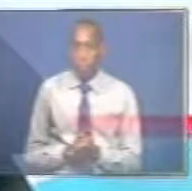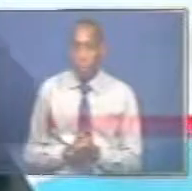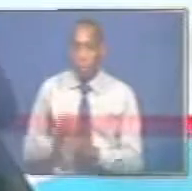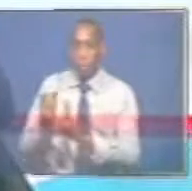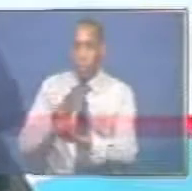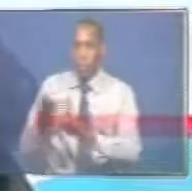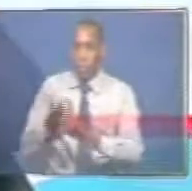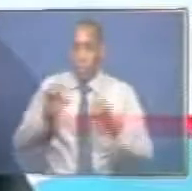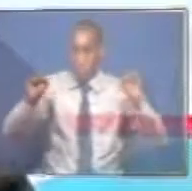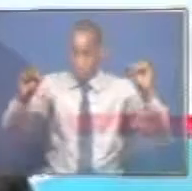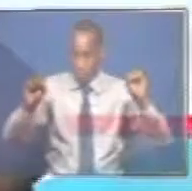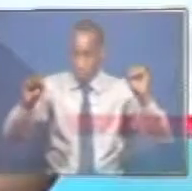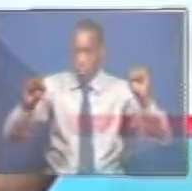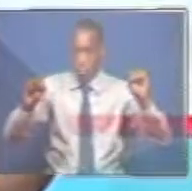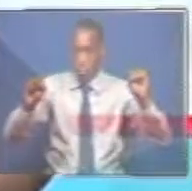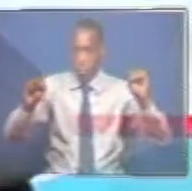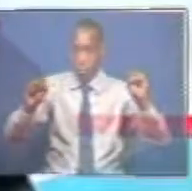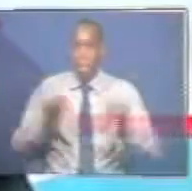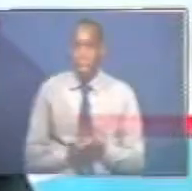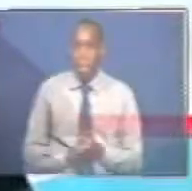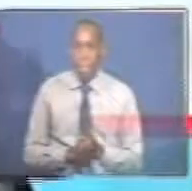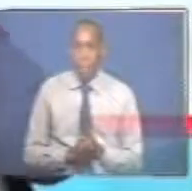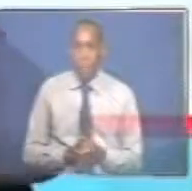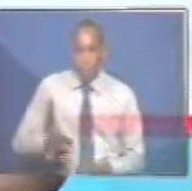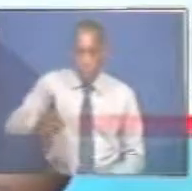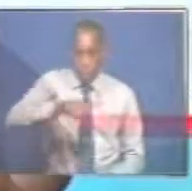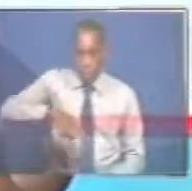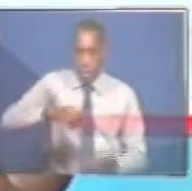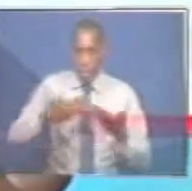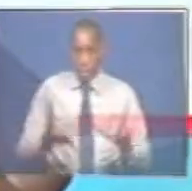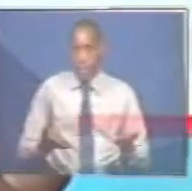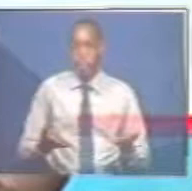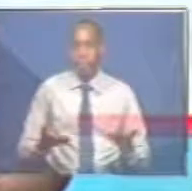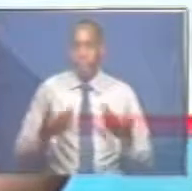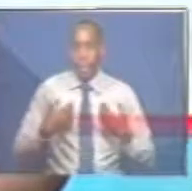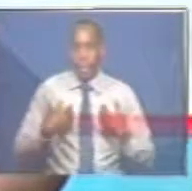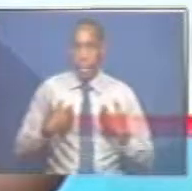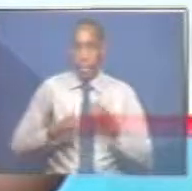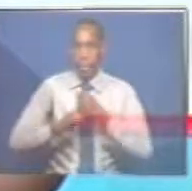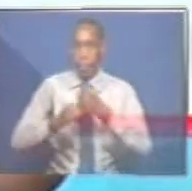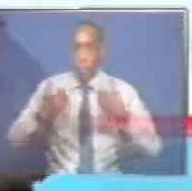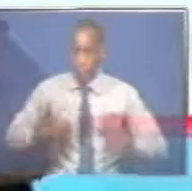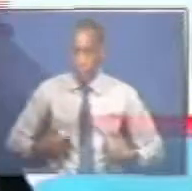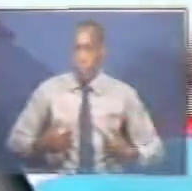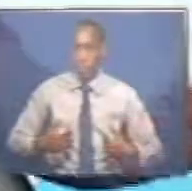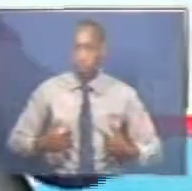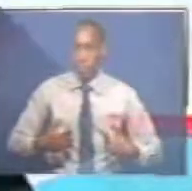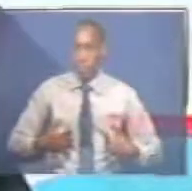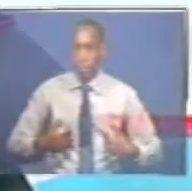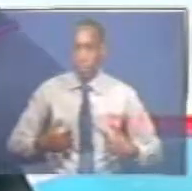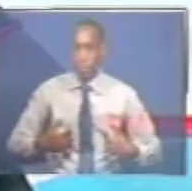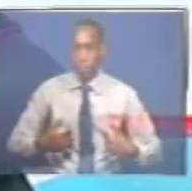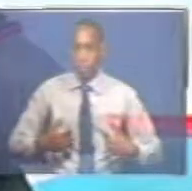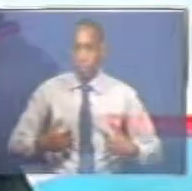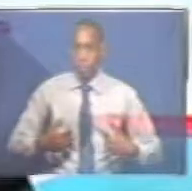that they belong there. Yeah. You see, like for us now, we are getting the Royal Card from Arsenal. I know that is a way of making that